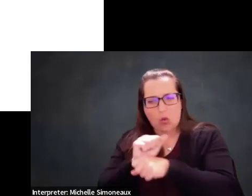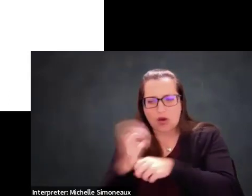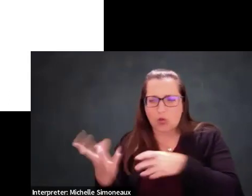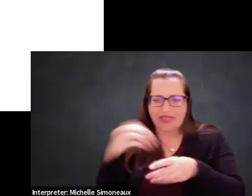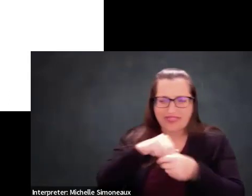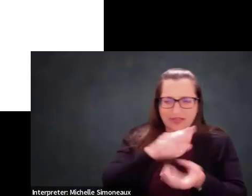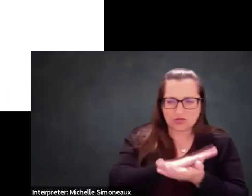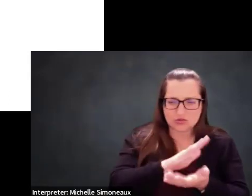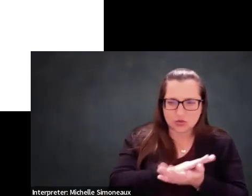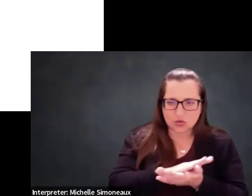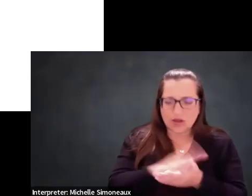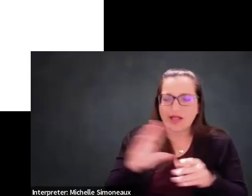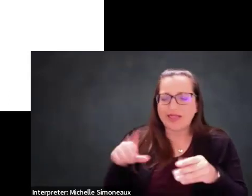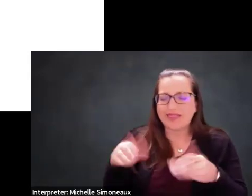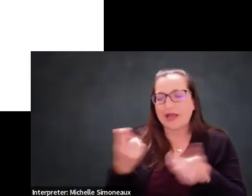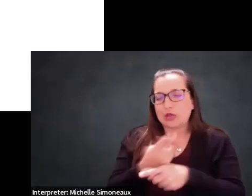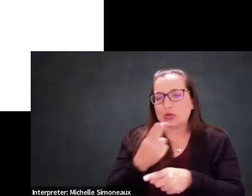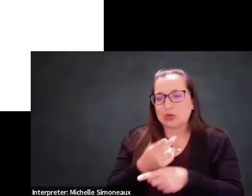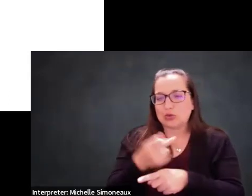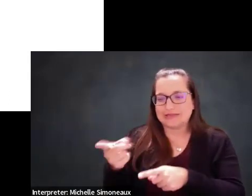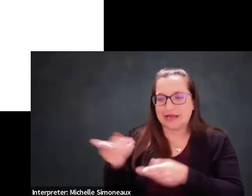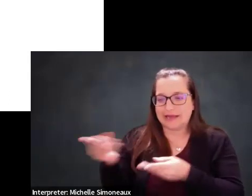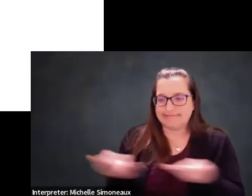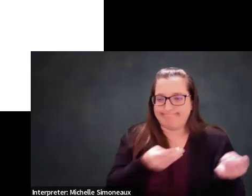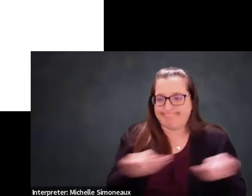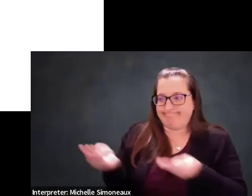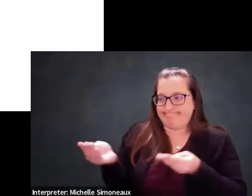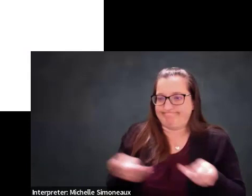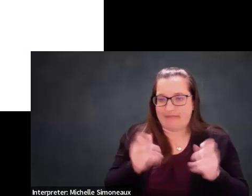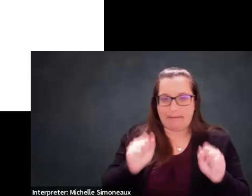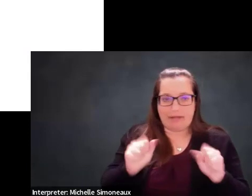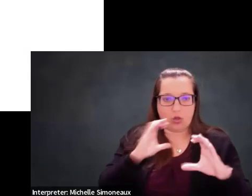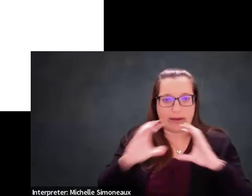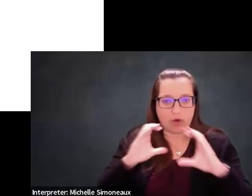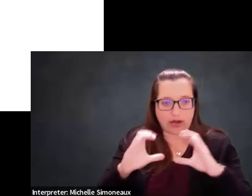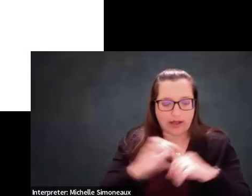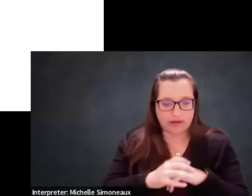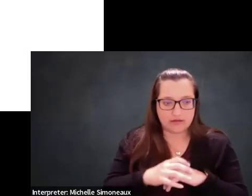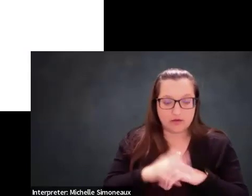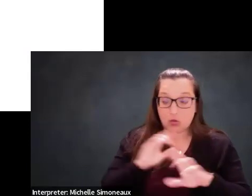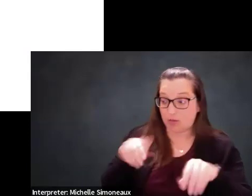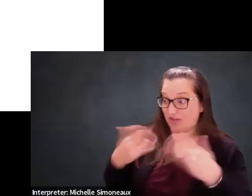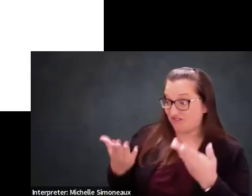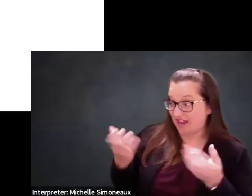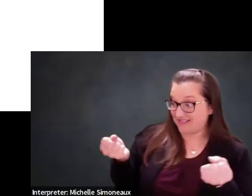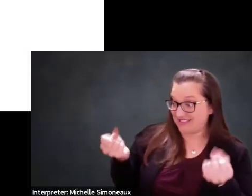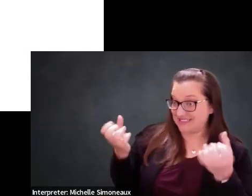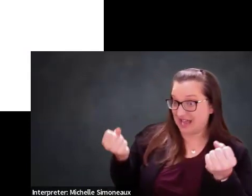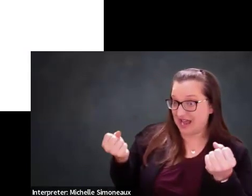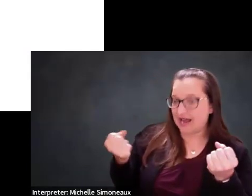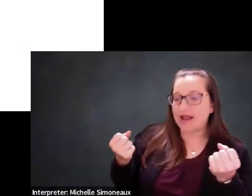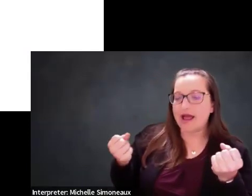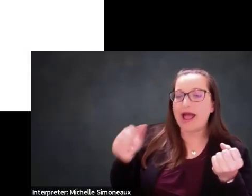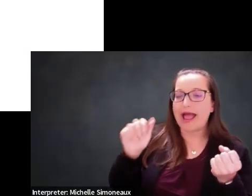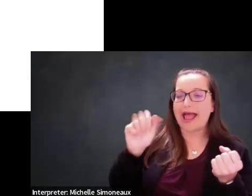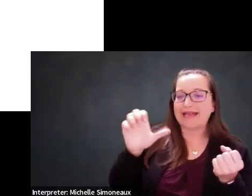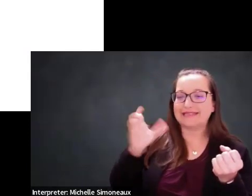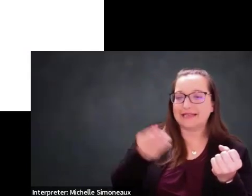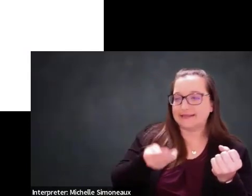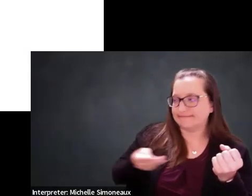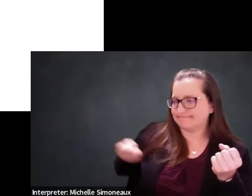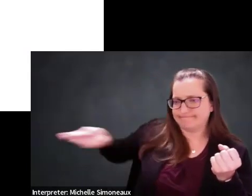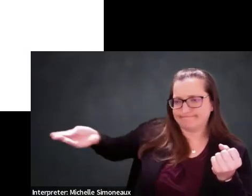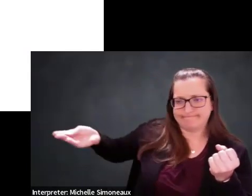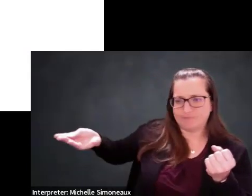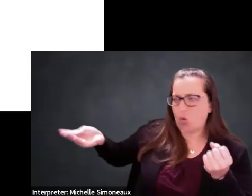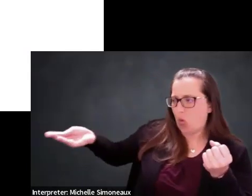provide as a relay of information or communication for that student. And when we provide them with sign, I will take away the AAC device because now they have